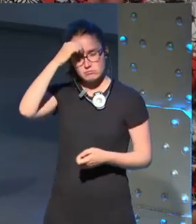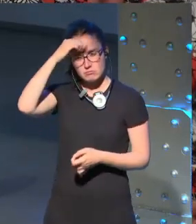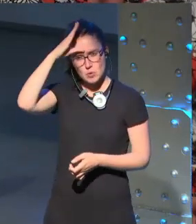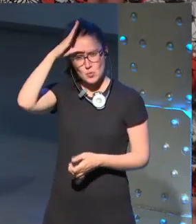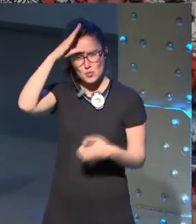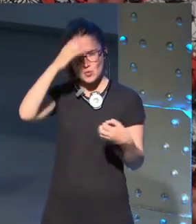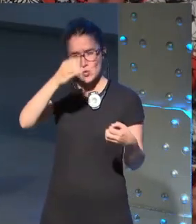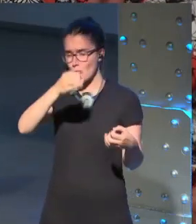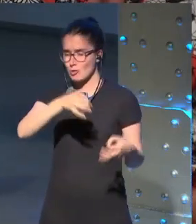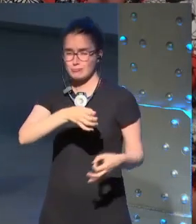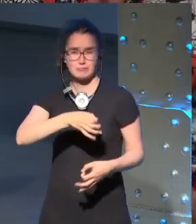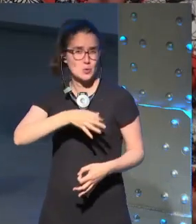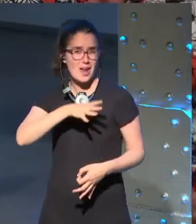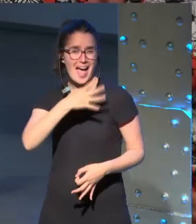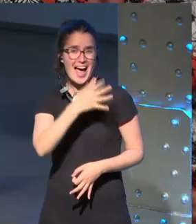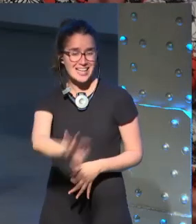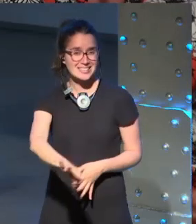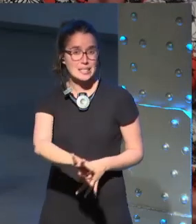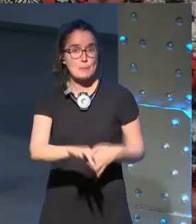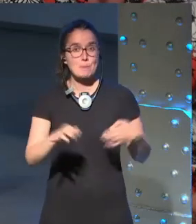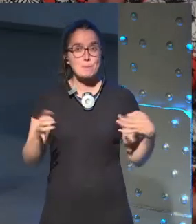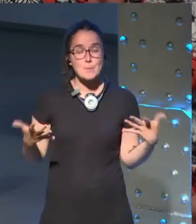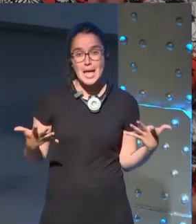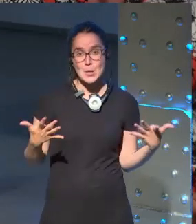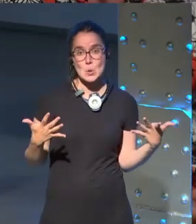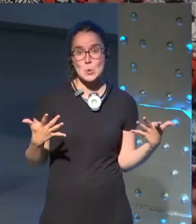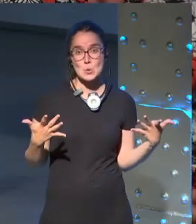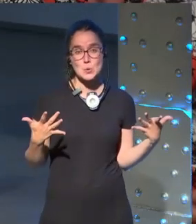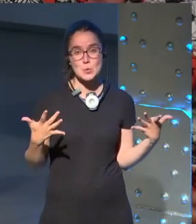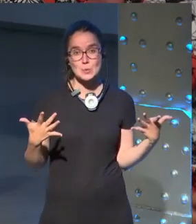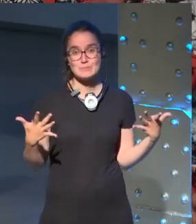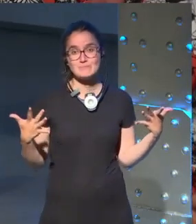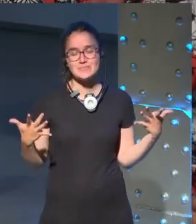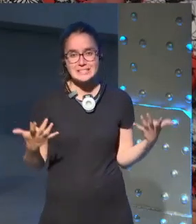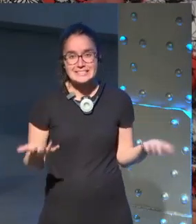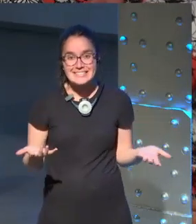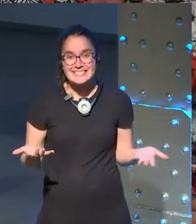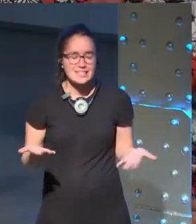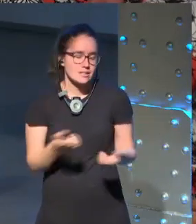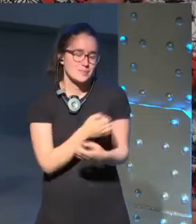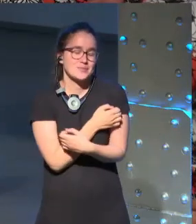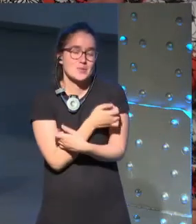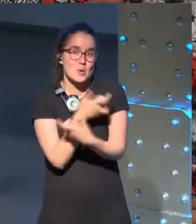he's quite smart person. He's a genius, but he has the spot of